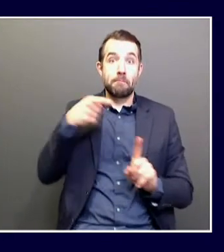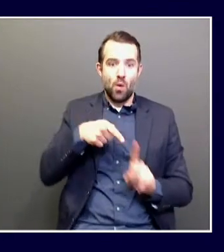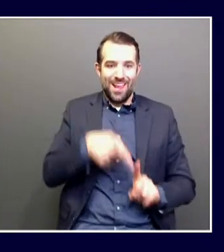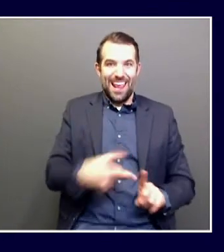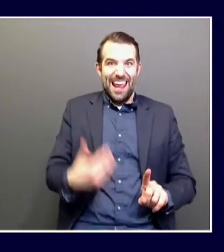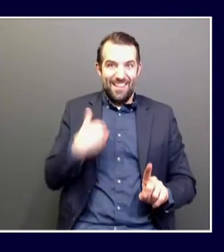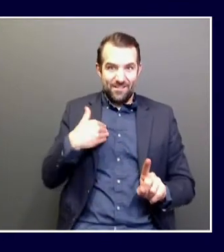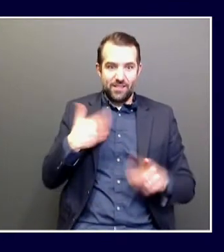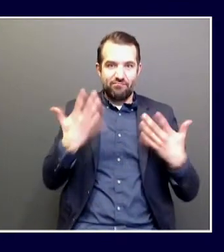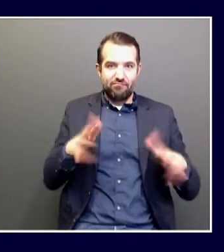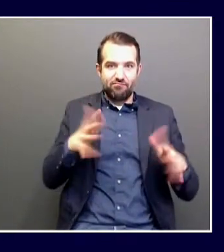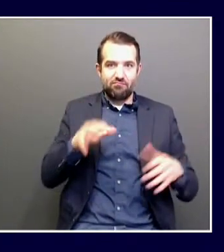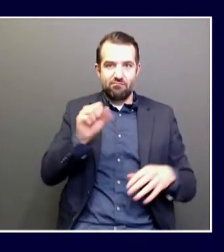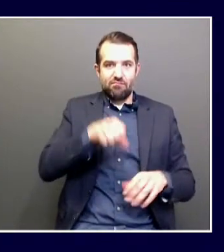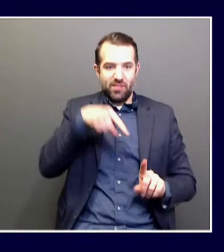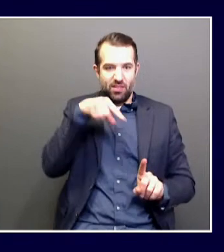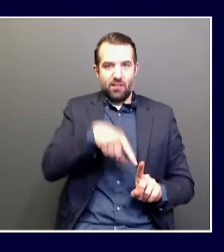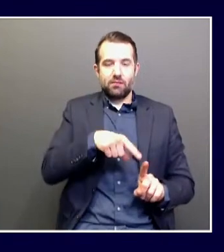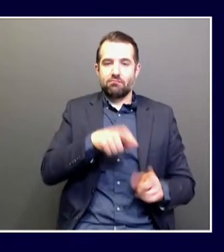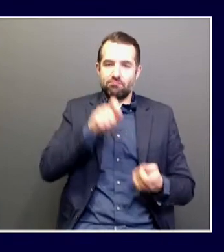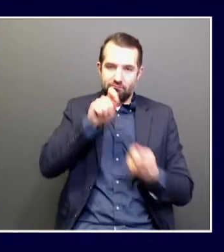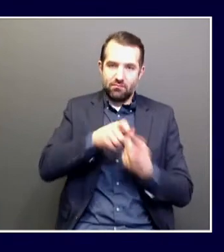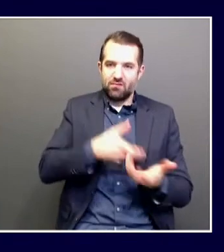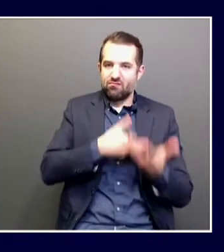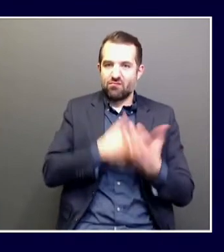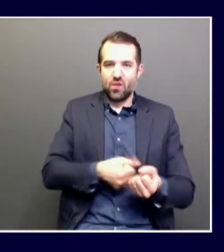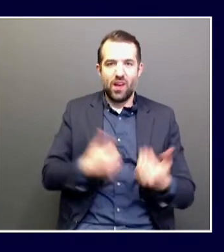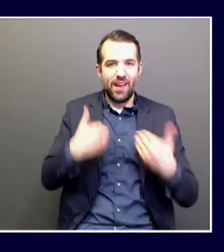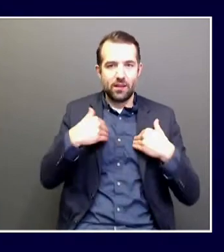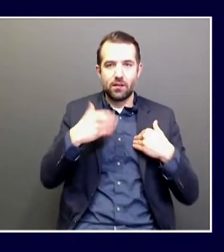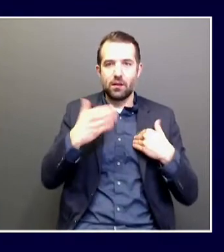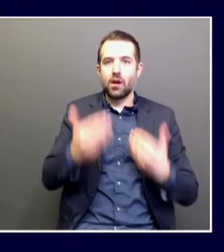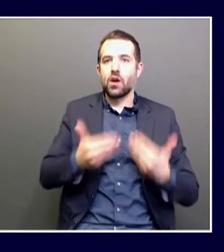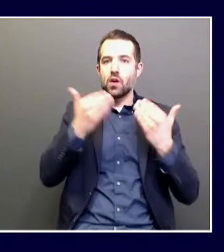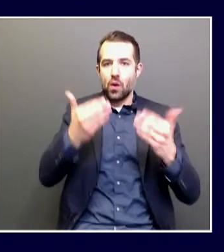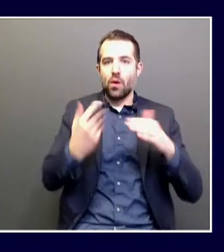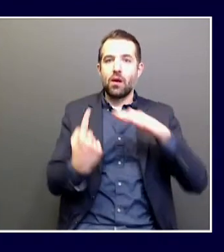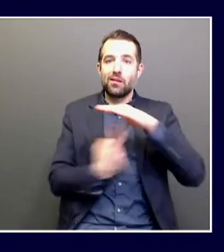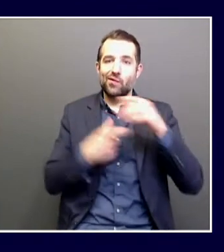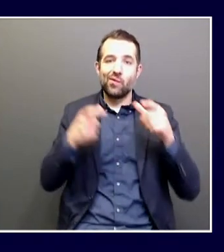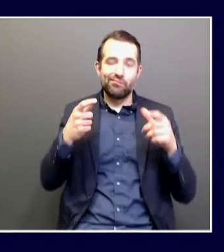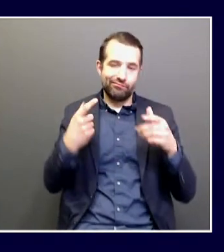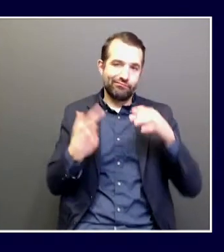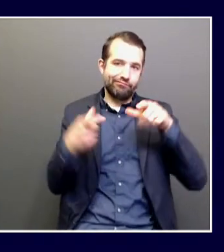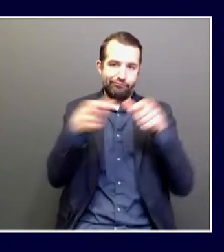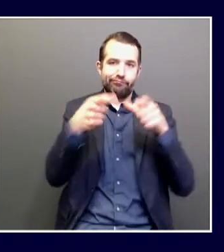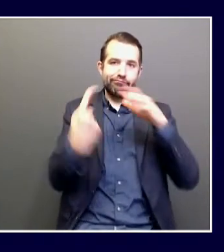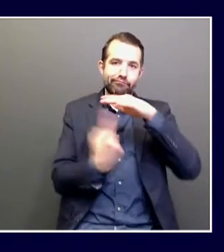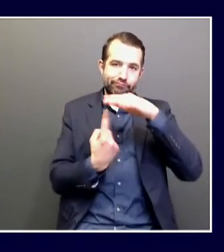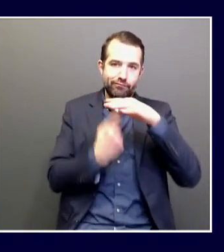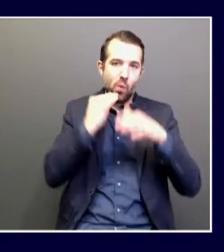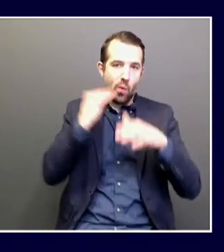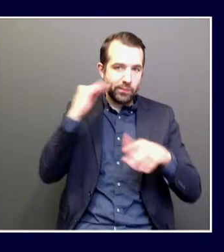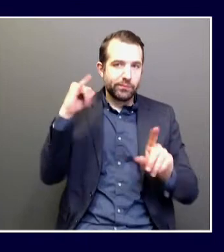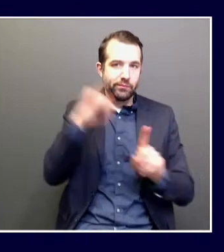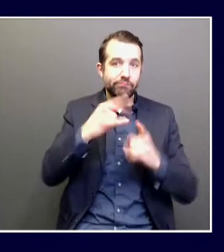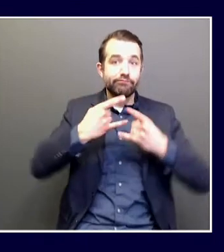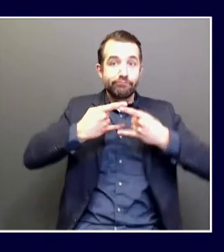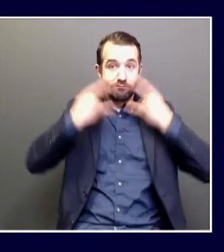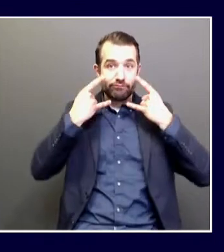to the bank and start making sure you're isolating, staying home, wearing a mask, preventing others from being